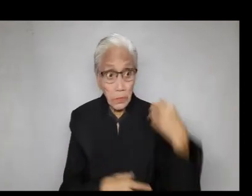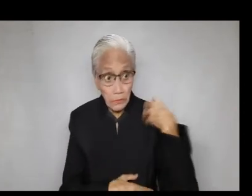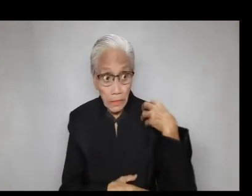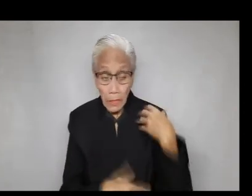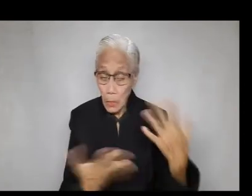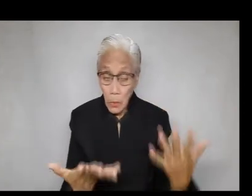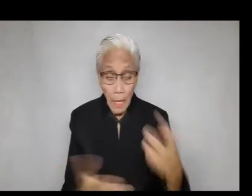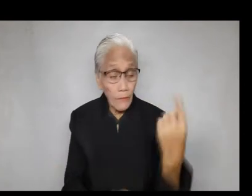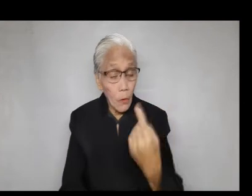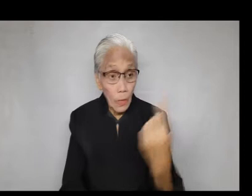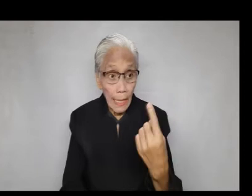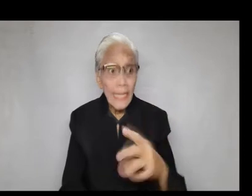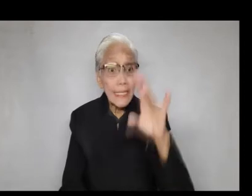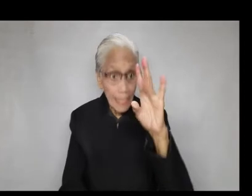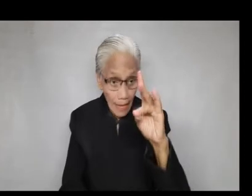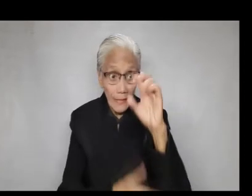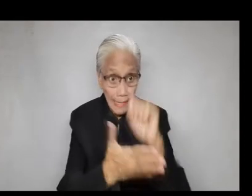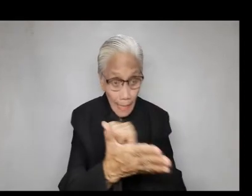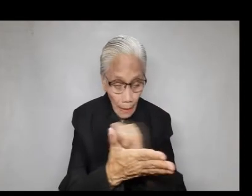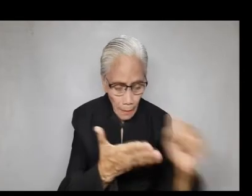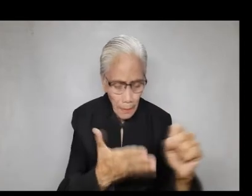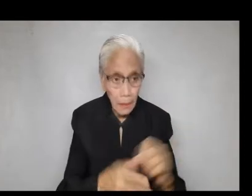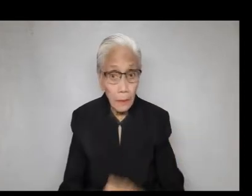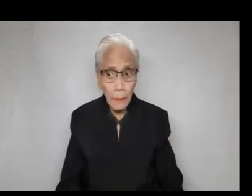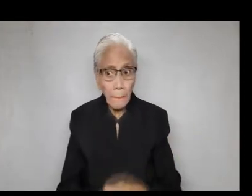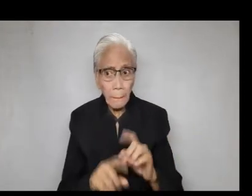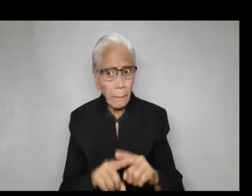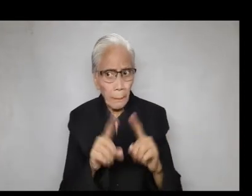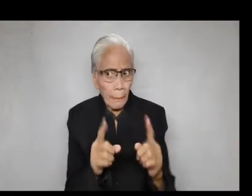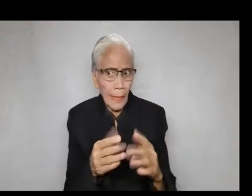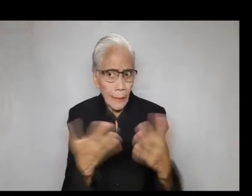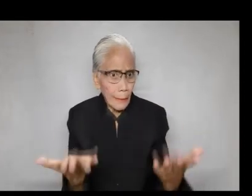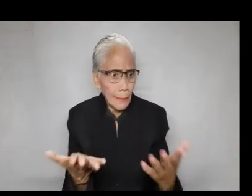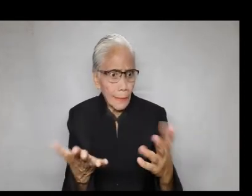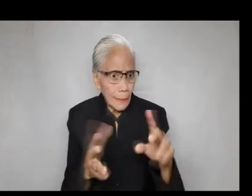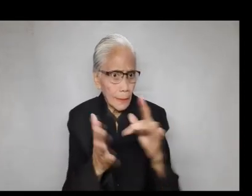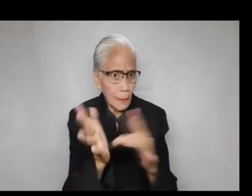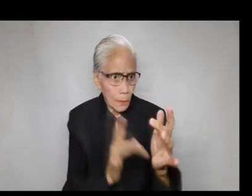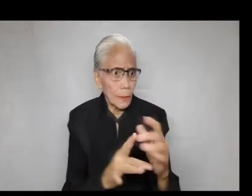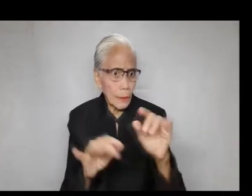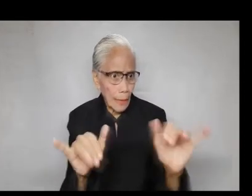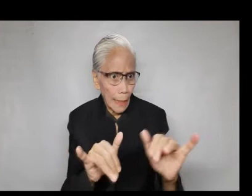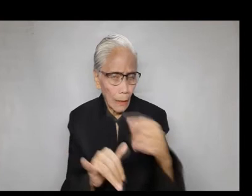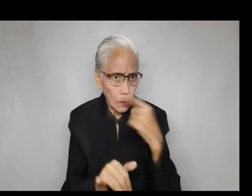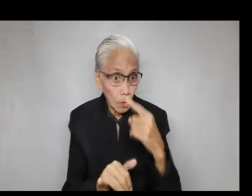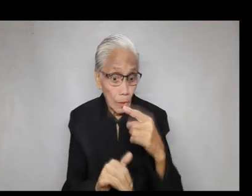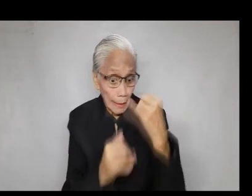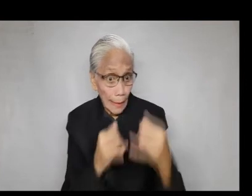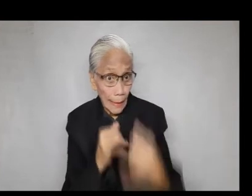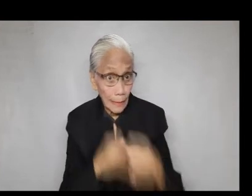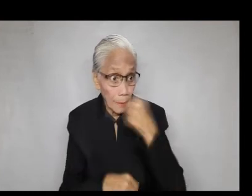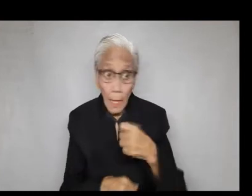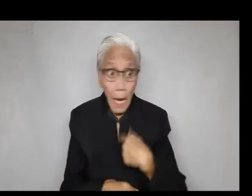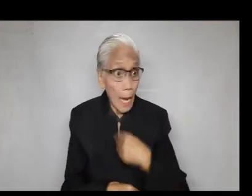Of course, officially, we only have 7 sacraments. But remember, Jesus also said